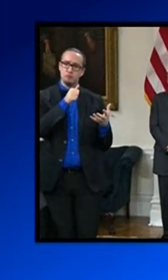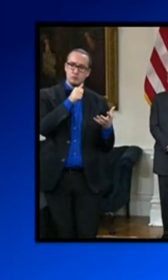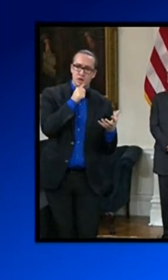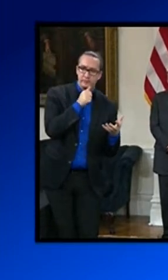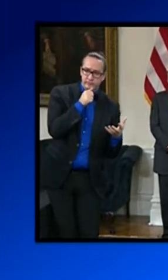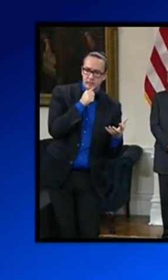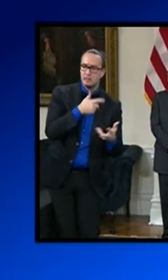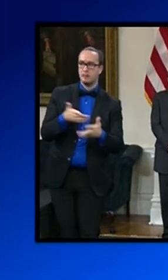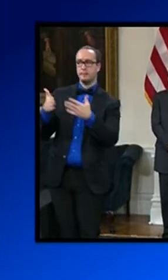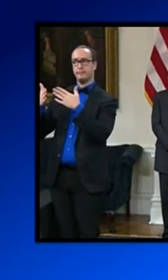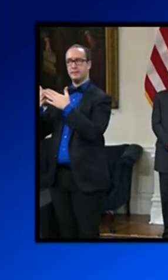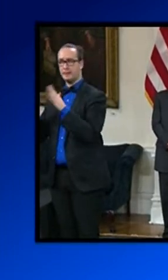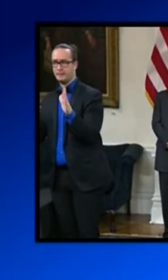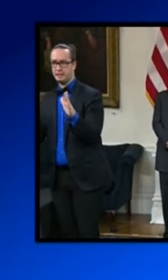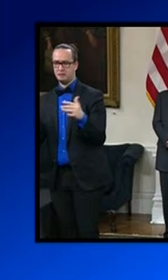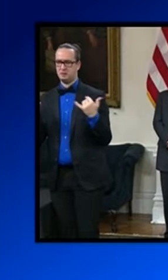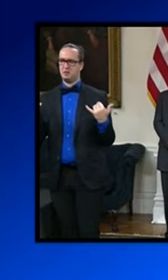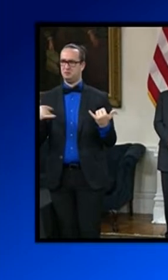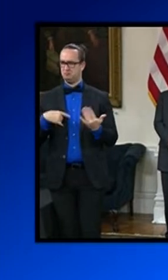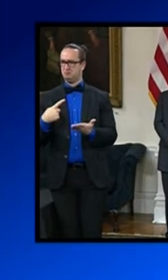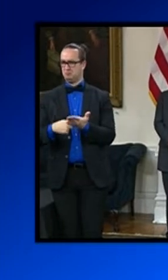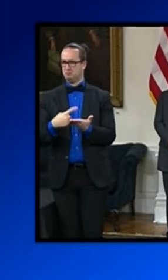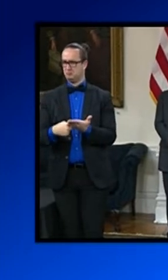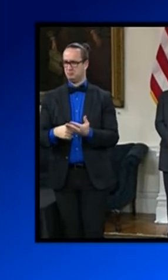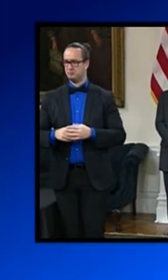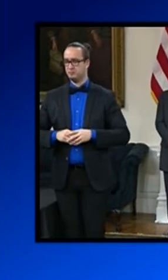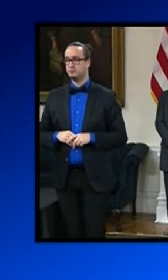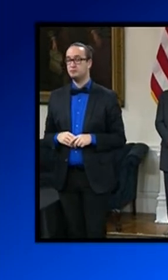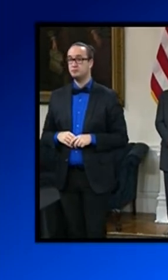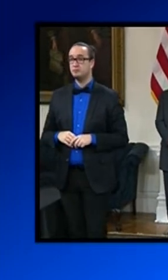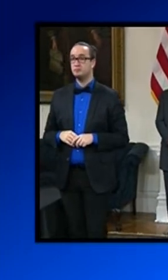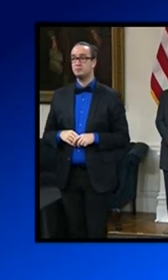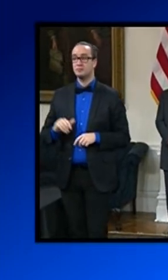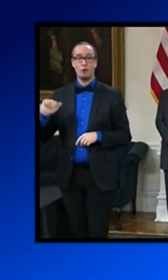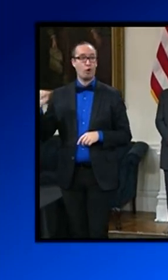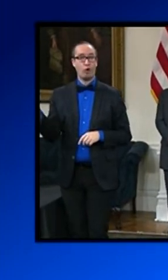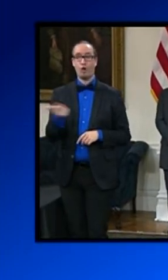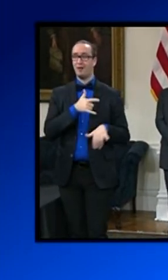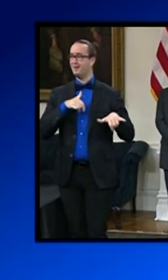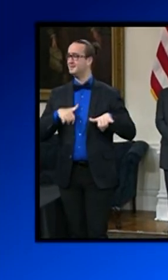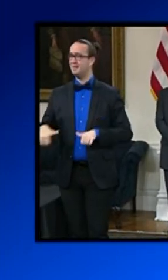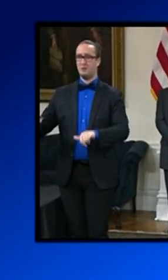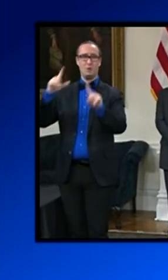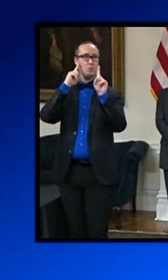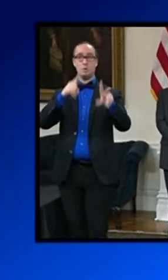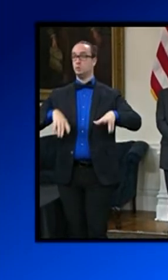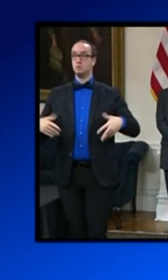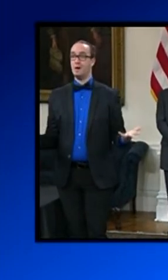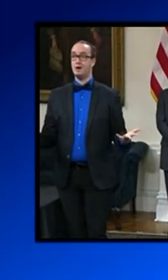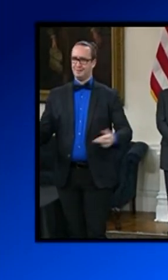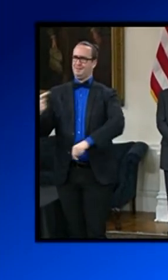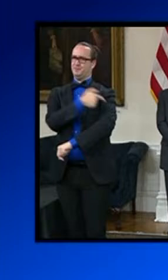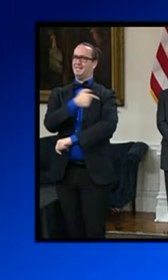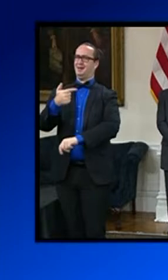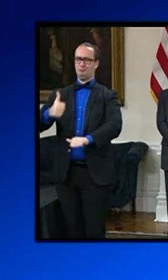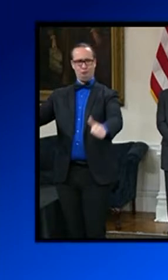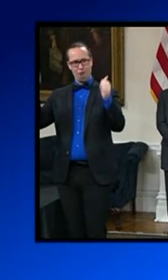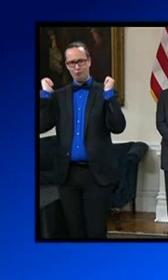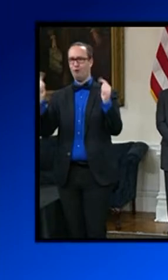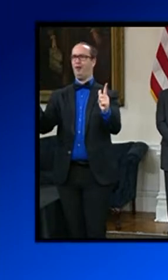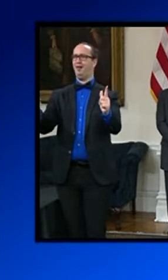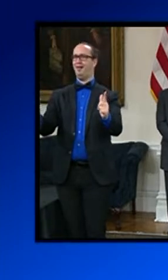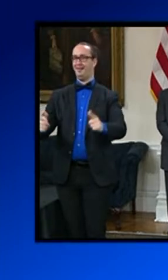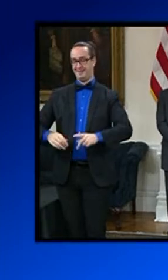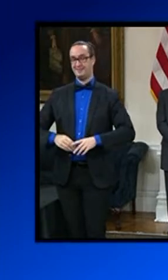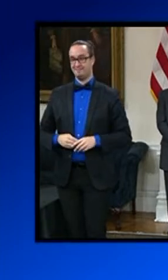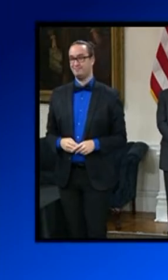that's putting vaccine into Marylanders. Historic data shows that vulnerable, underserved, and hard-to-reach